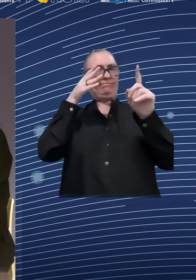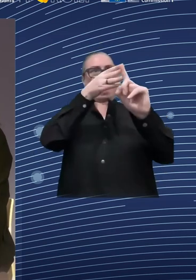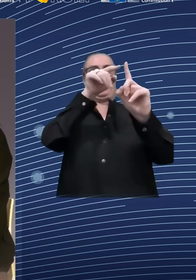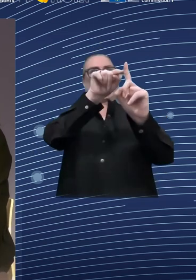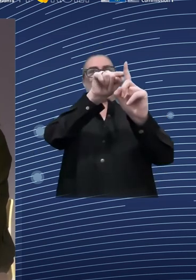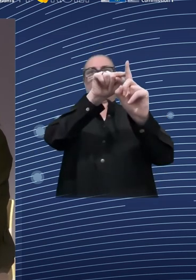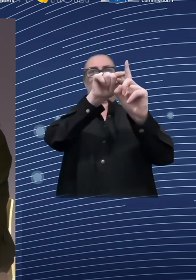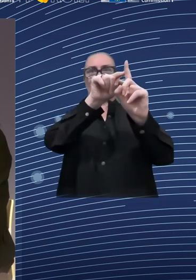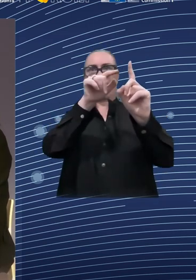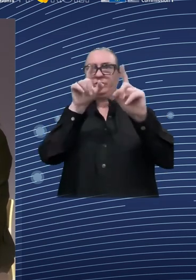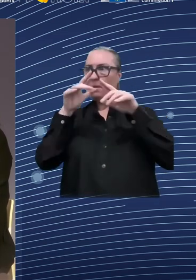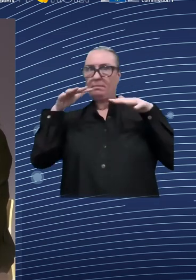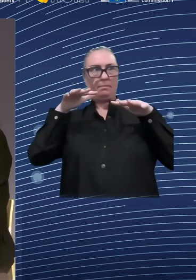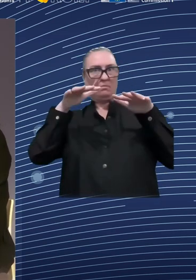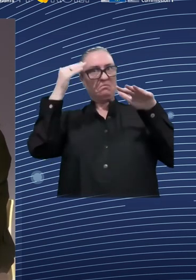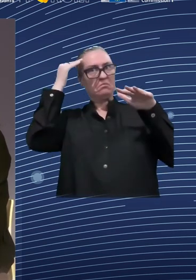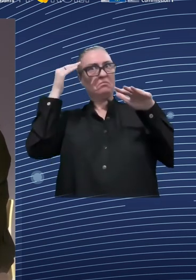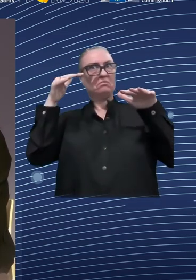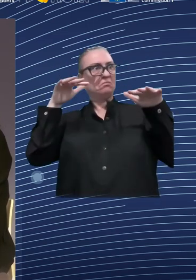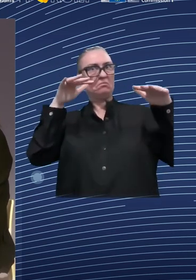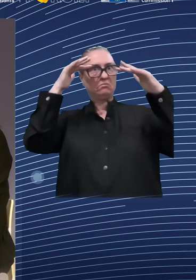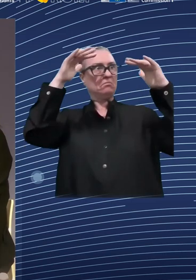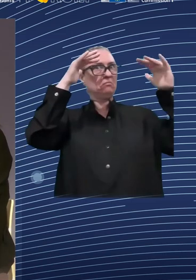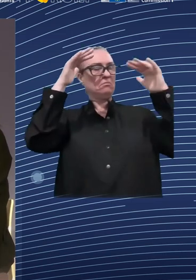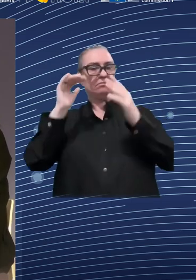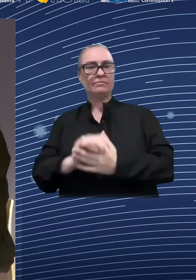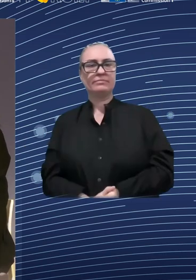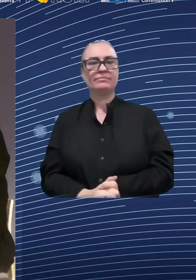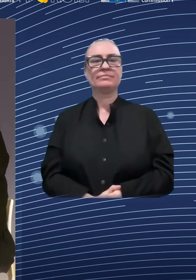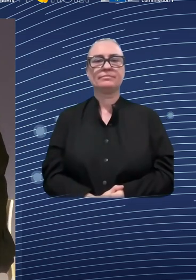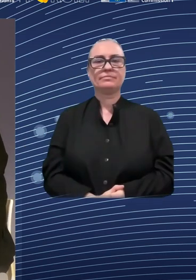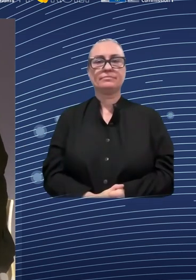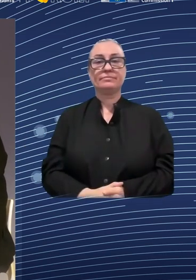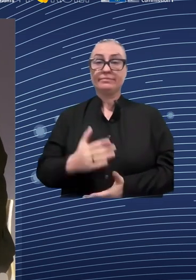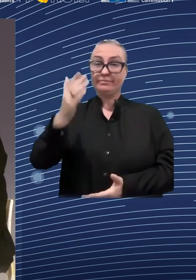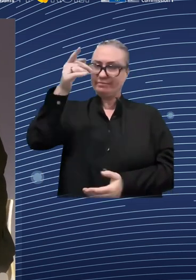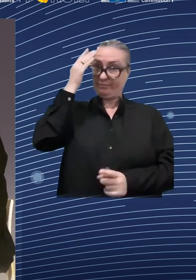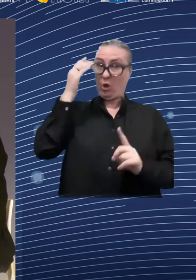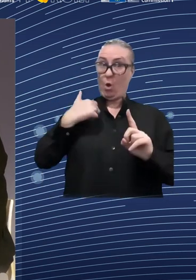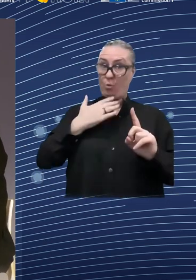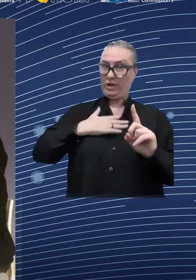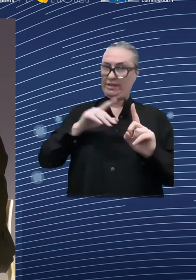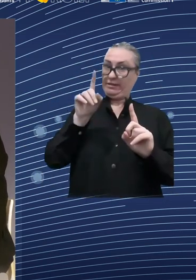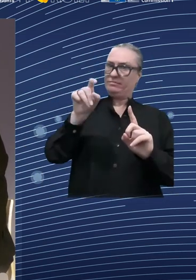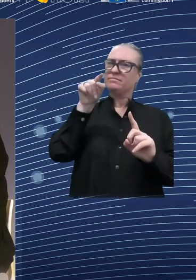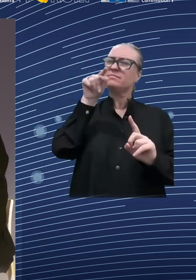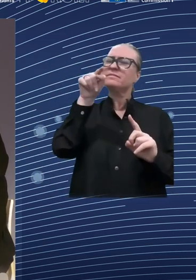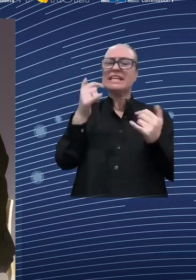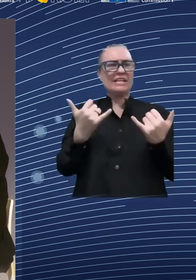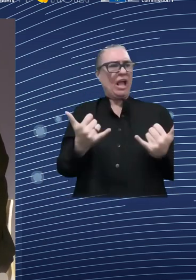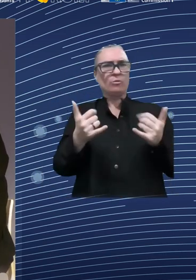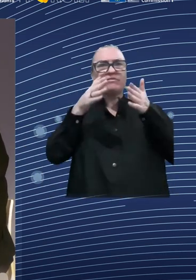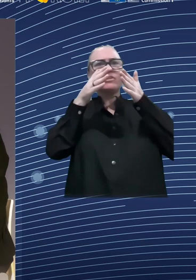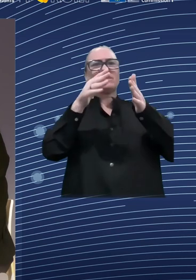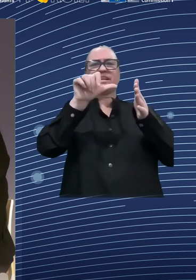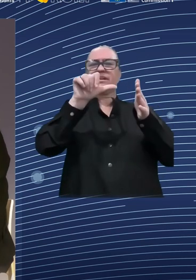jobs where our students are employed mostly in manufacturing. And we are doing an analysis